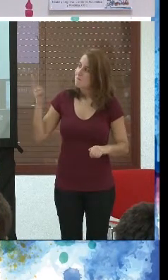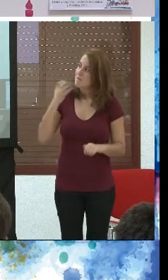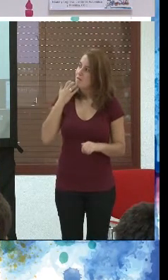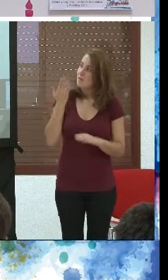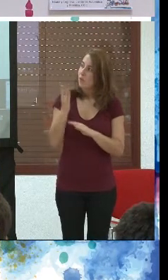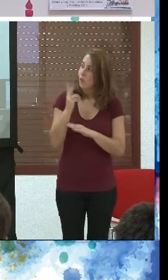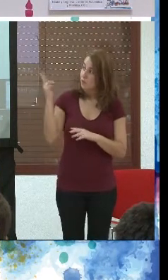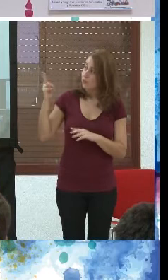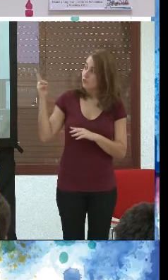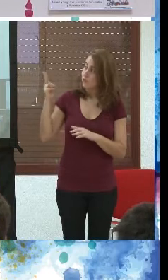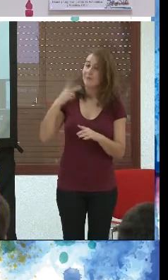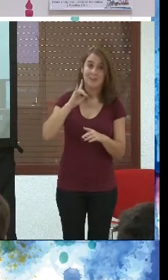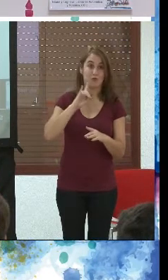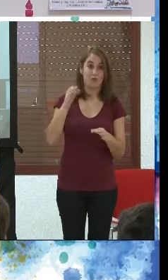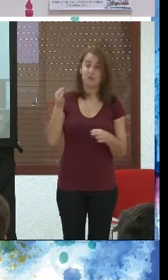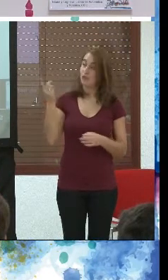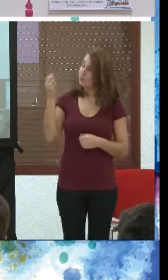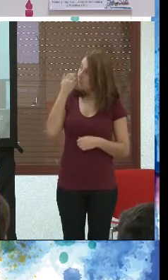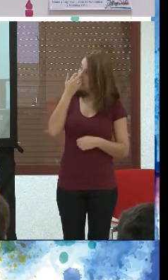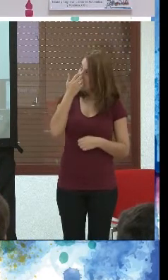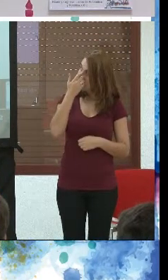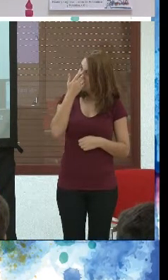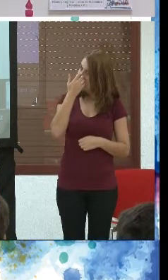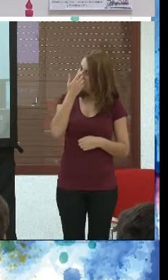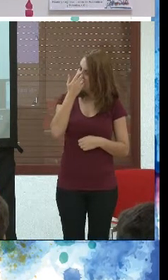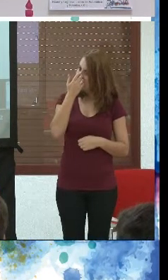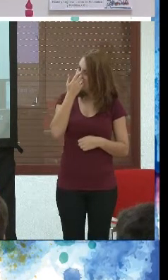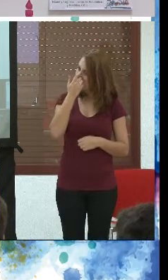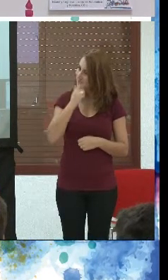have a set of examples of the electrodes that we use.